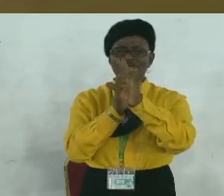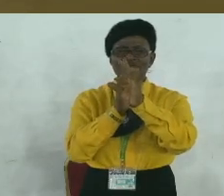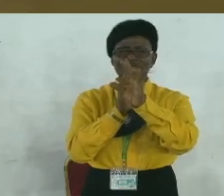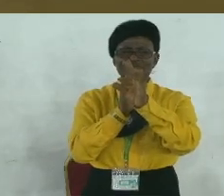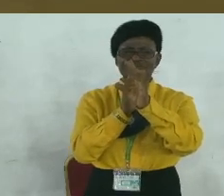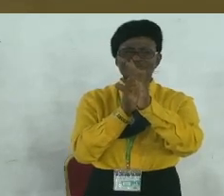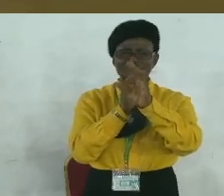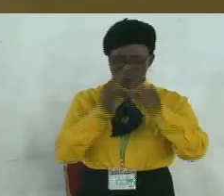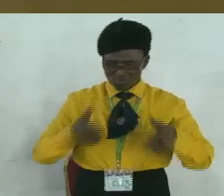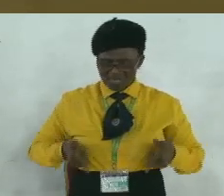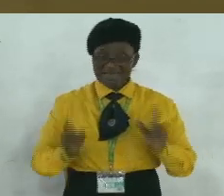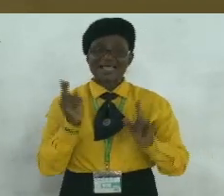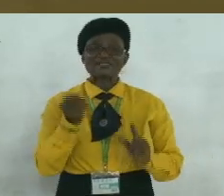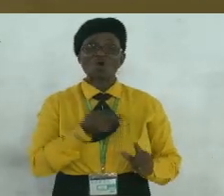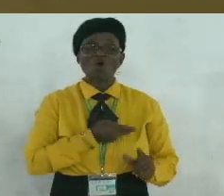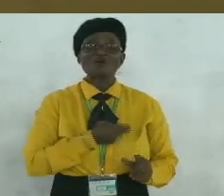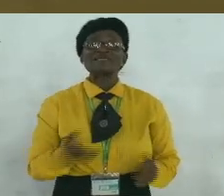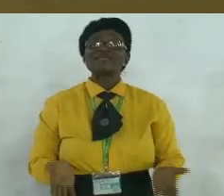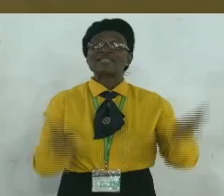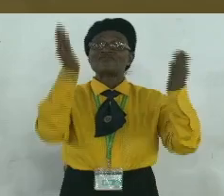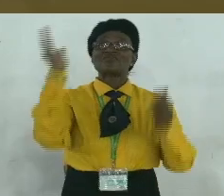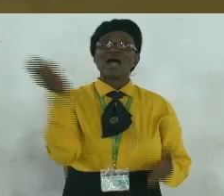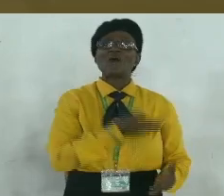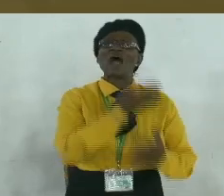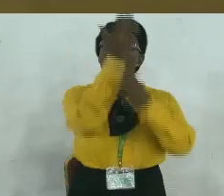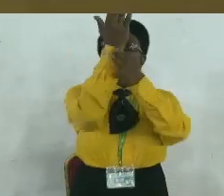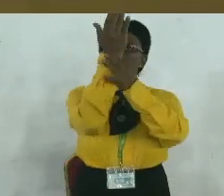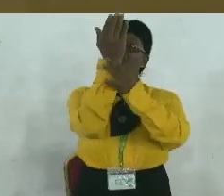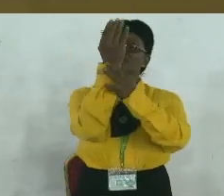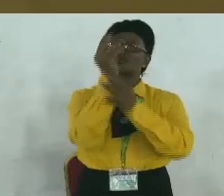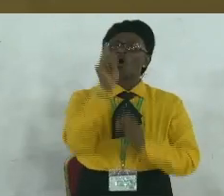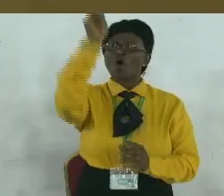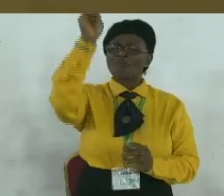Let's lift our hands to the Almighty God and begin to bless His holy name.